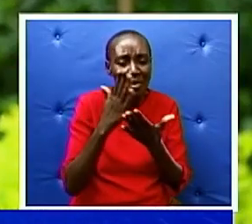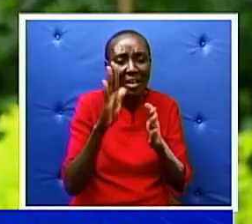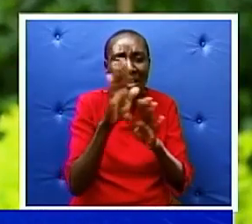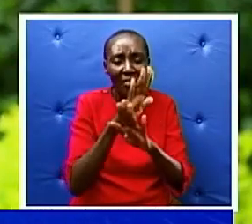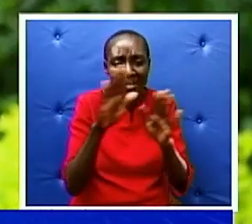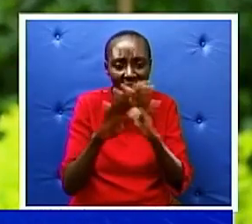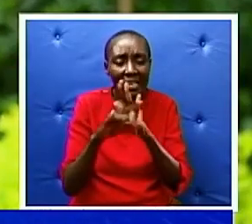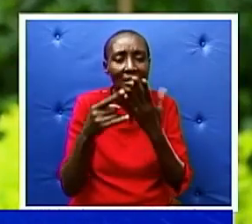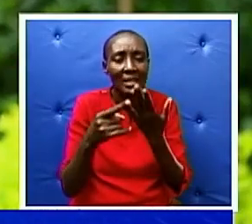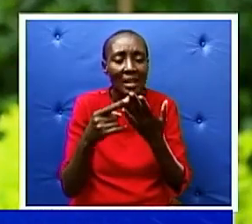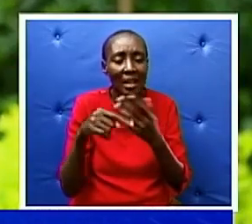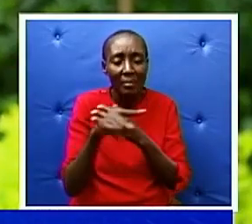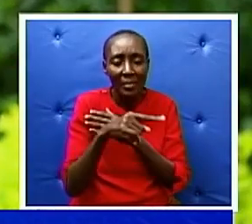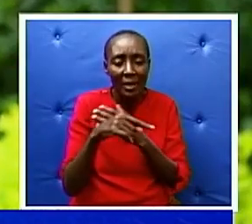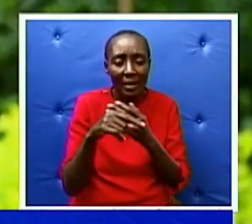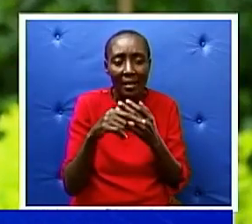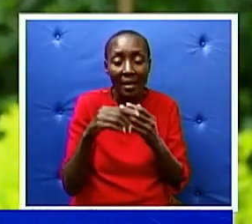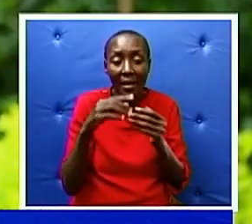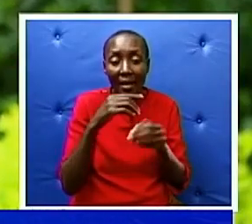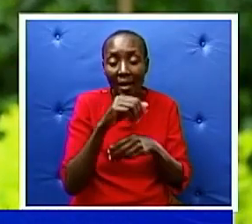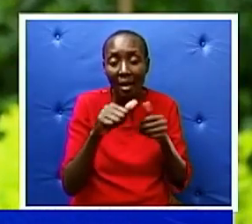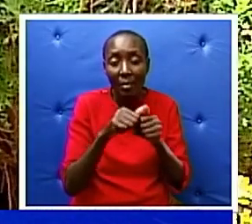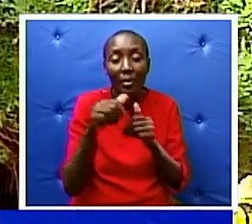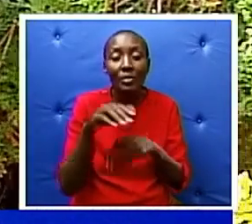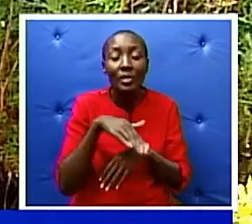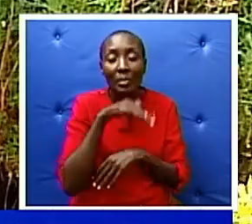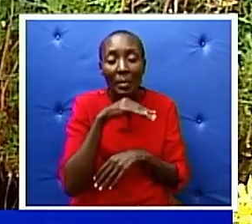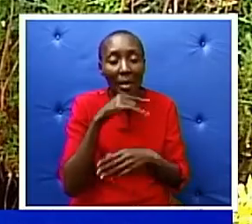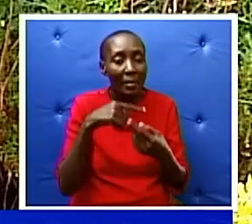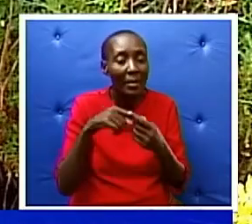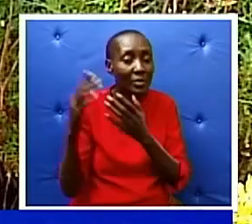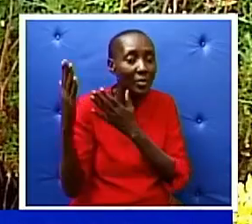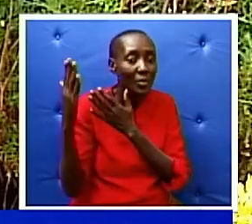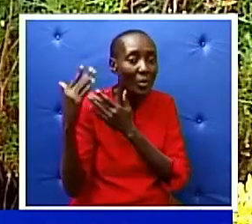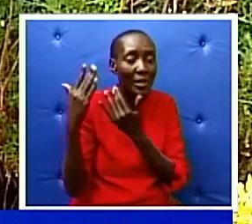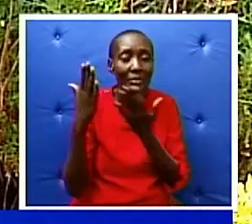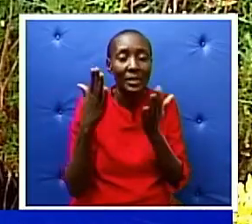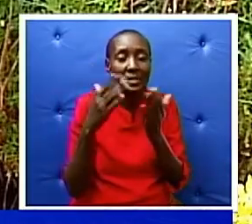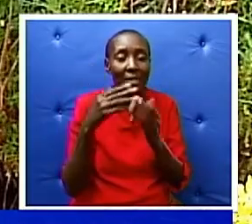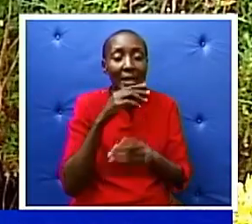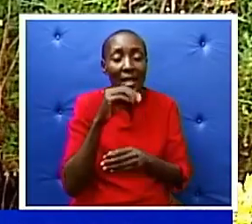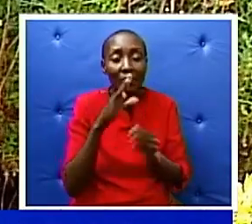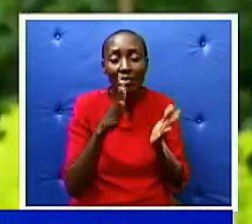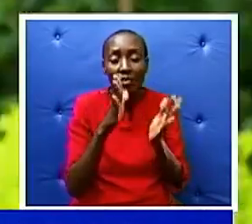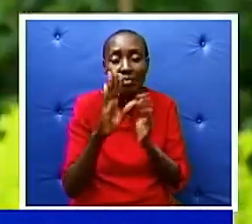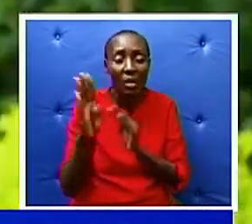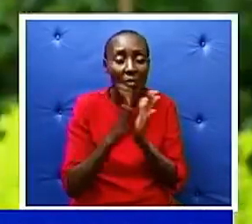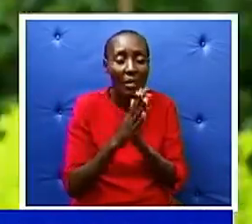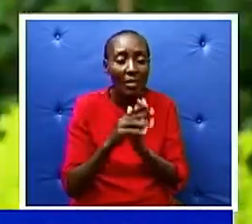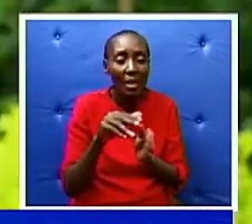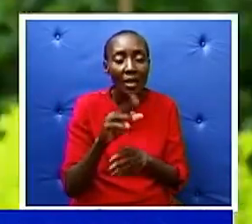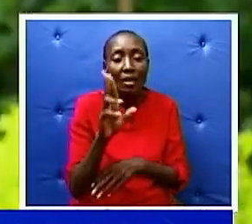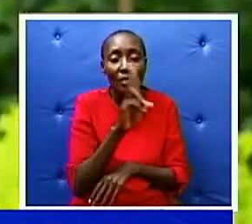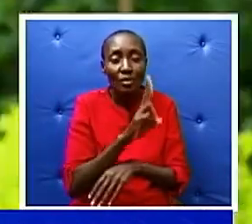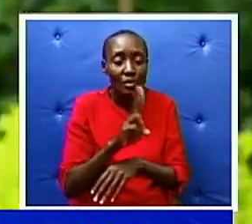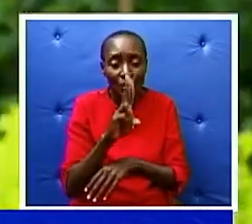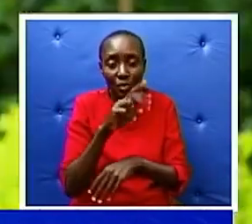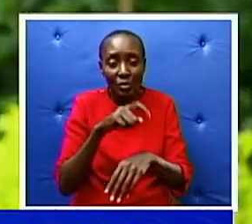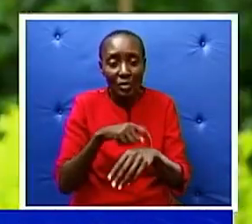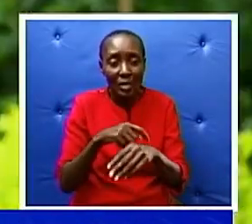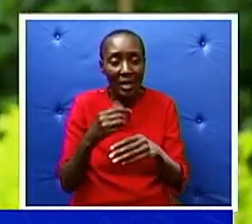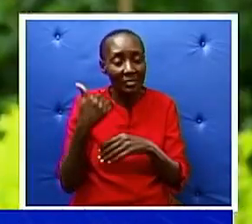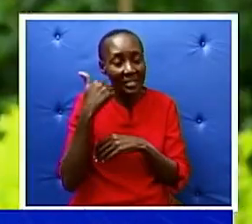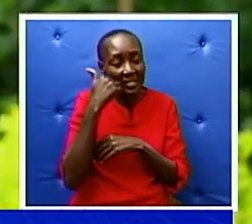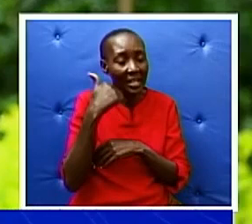with Uhuru on his deathbed. But the temperatures were already... But what it